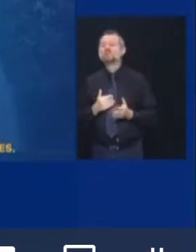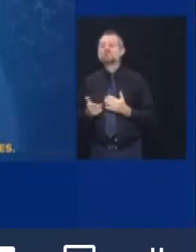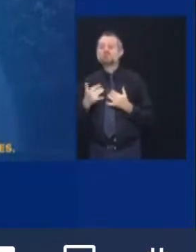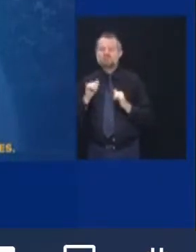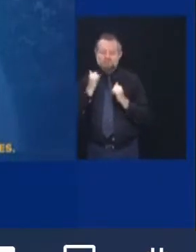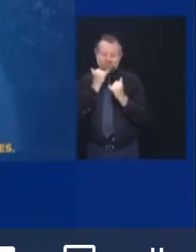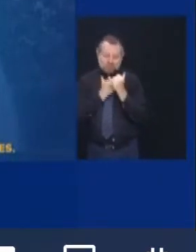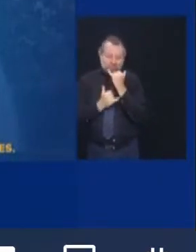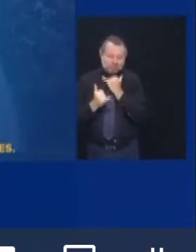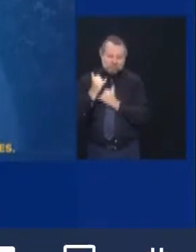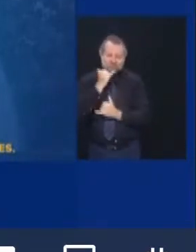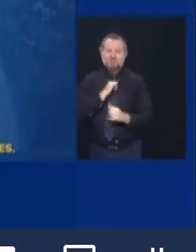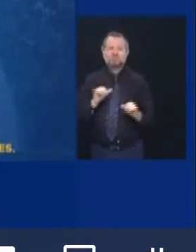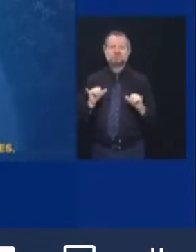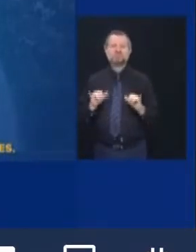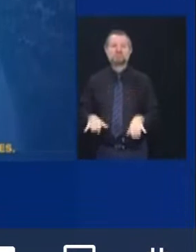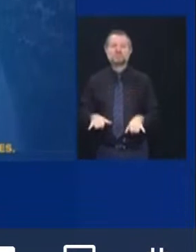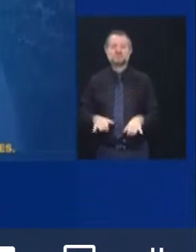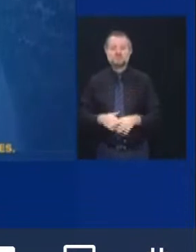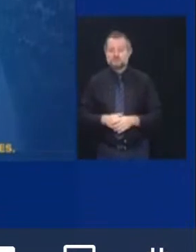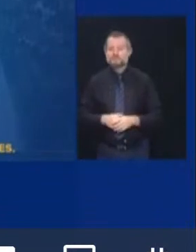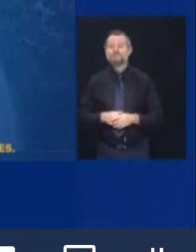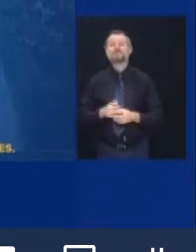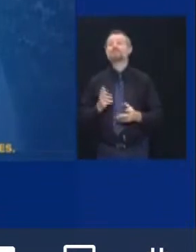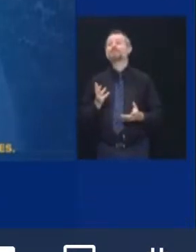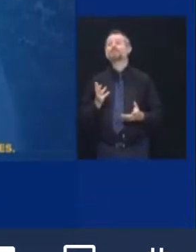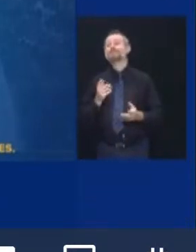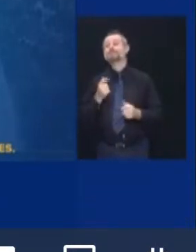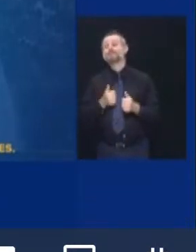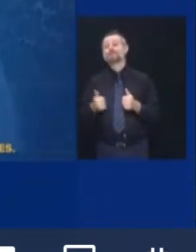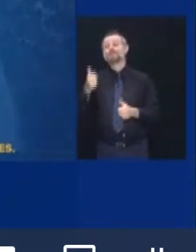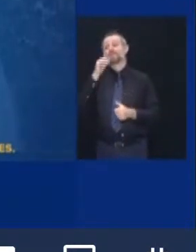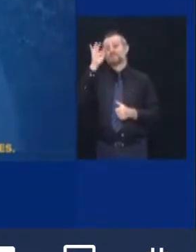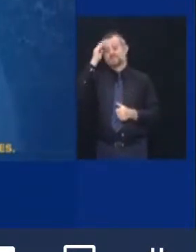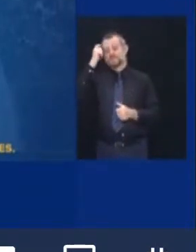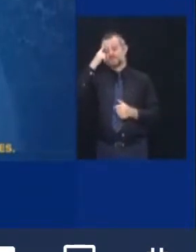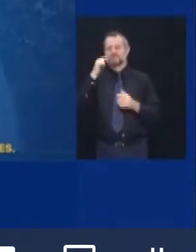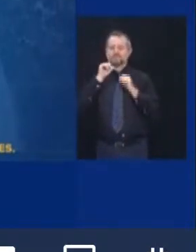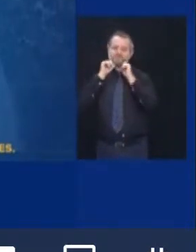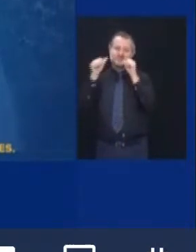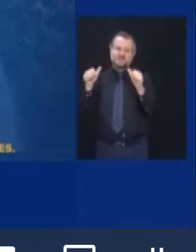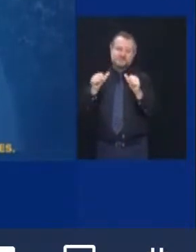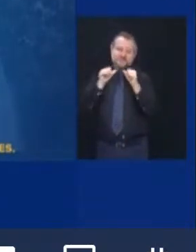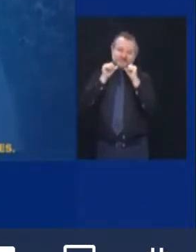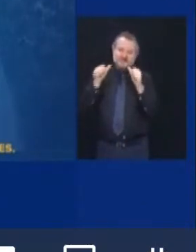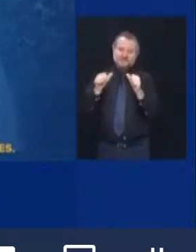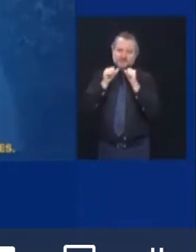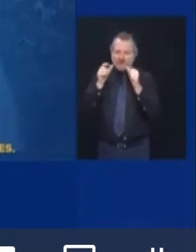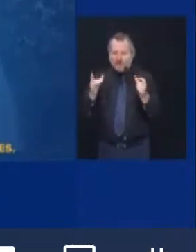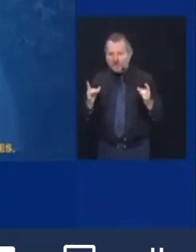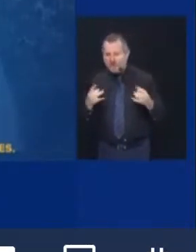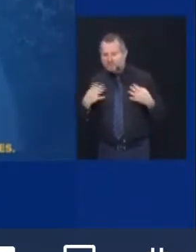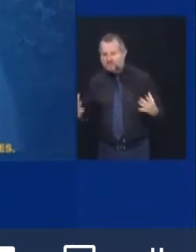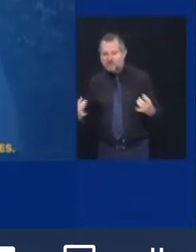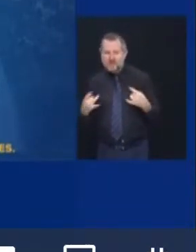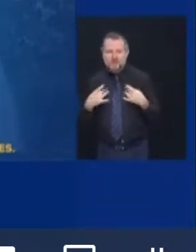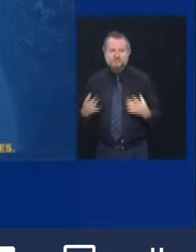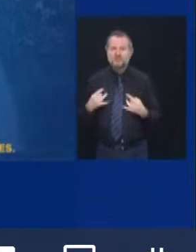that was the denial of the problem in the first place. You will never solve a problem you're unwilling to